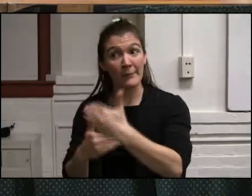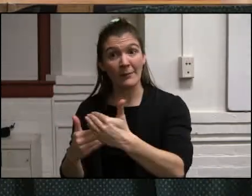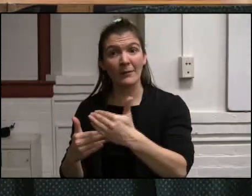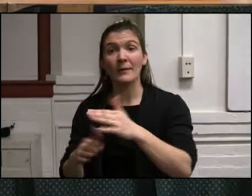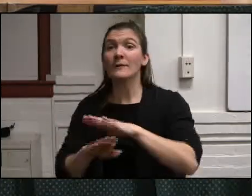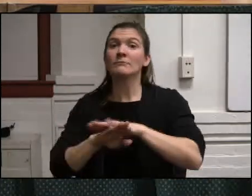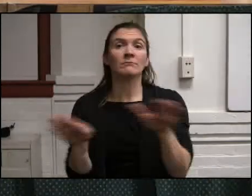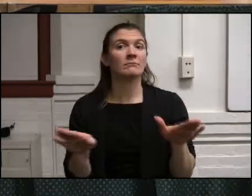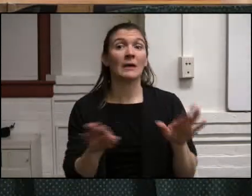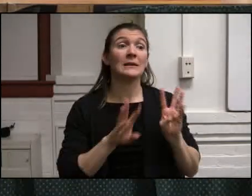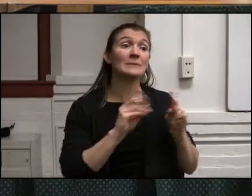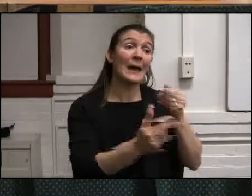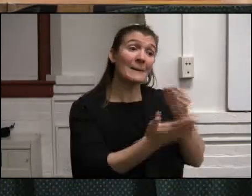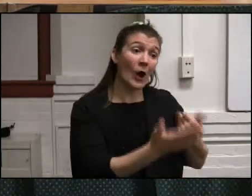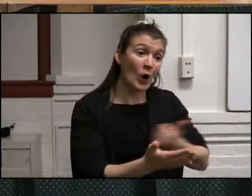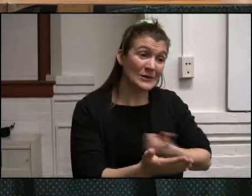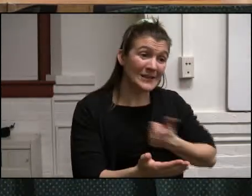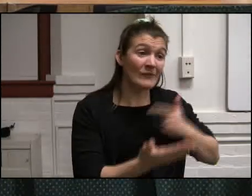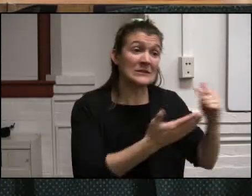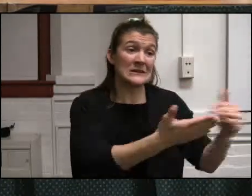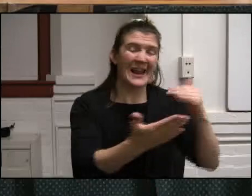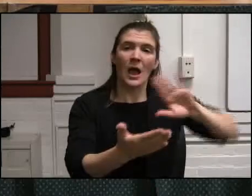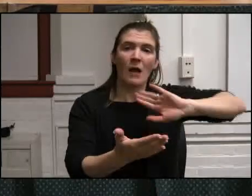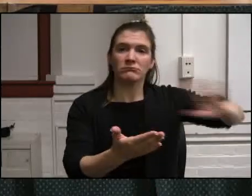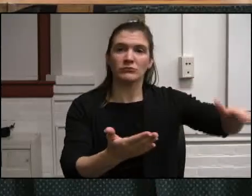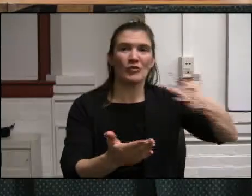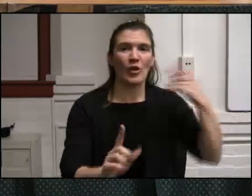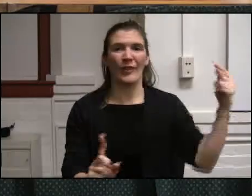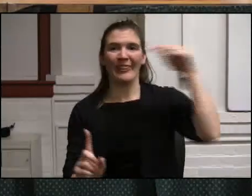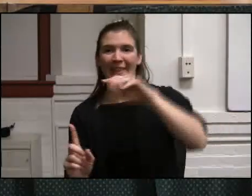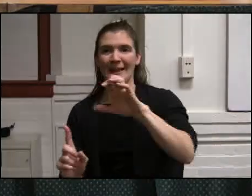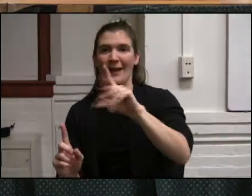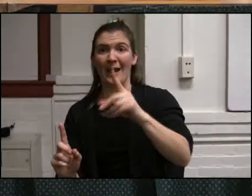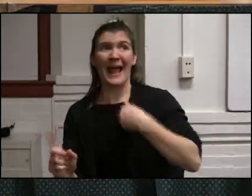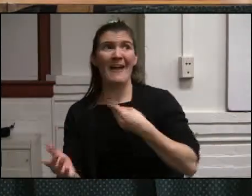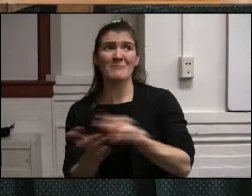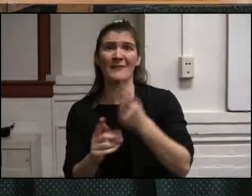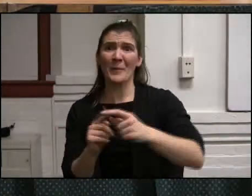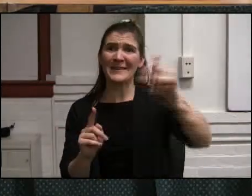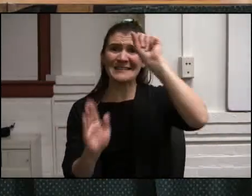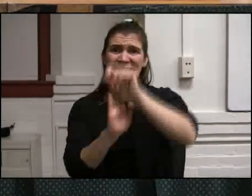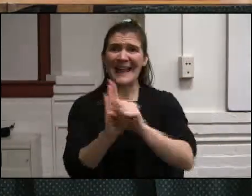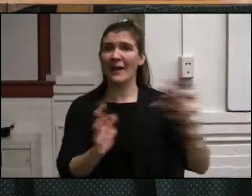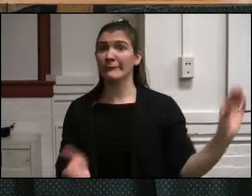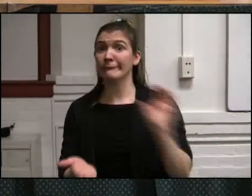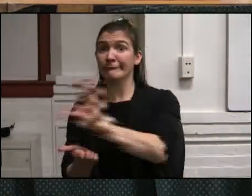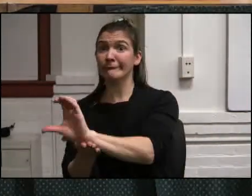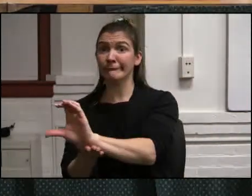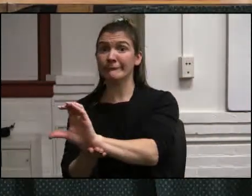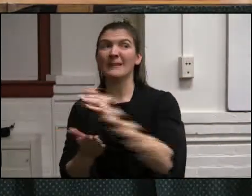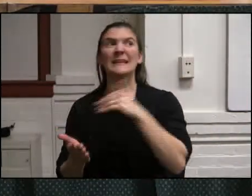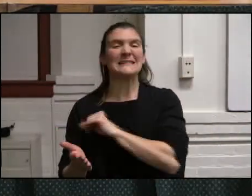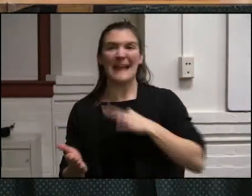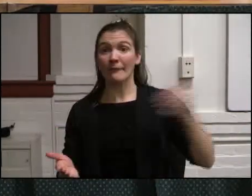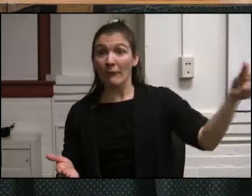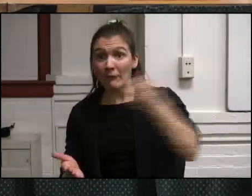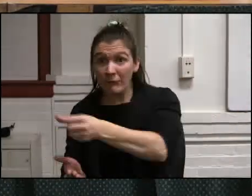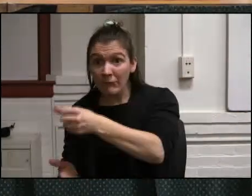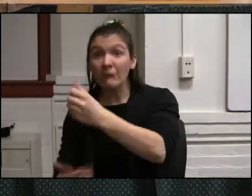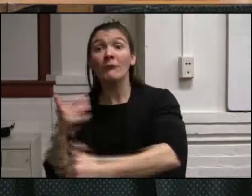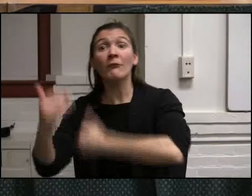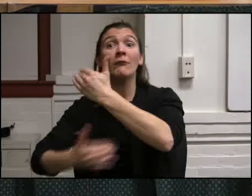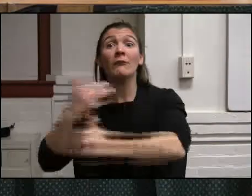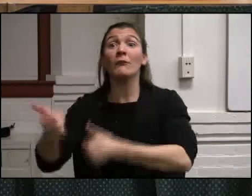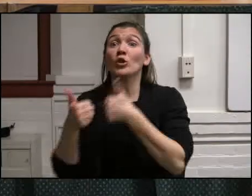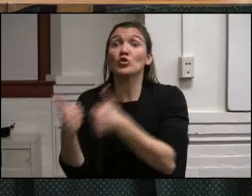lieu of spending money on a study, because they were getting state resources, they were getting state personnel, they were discussing